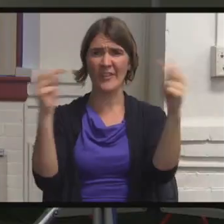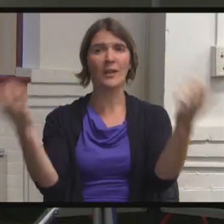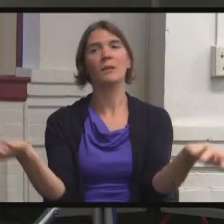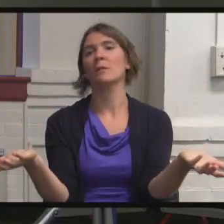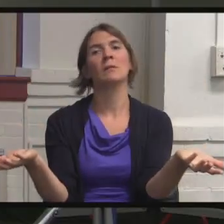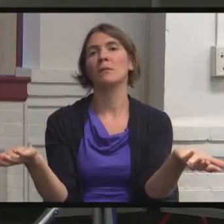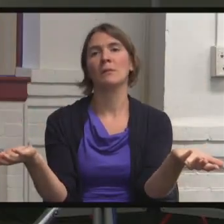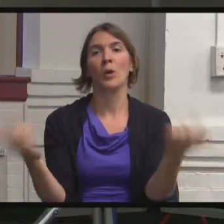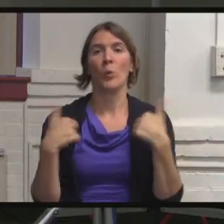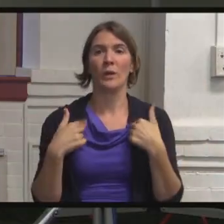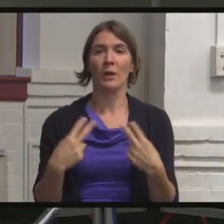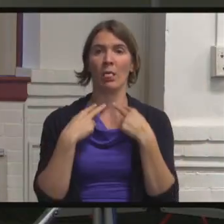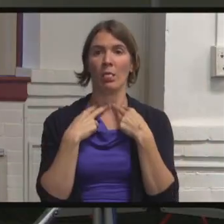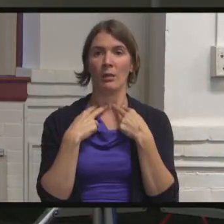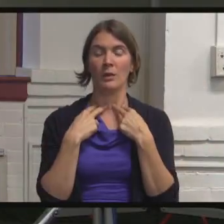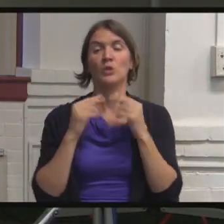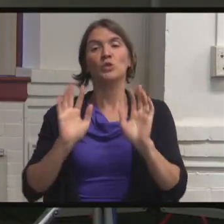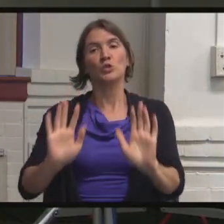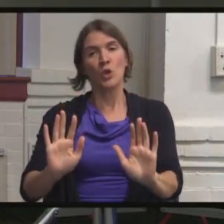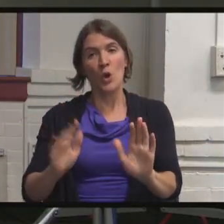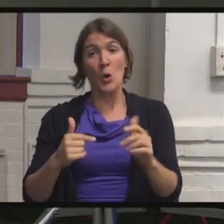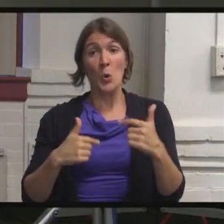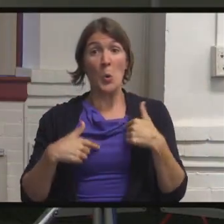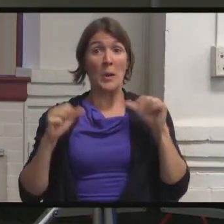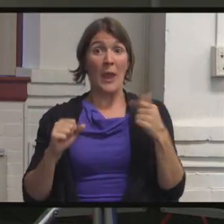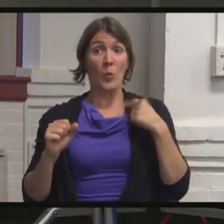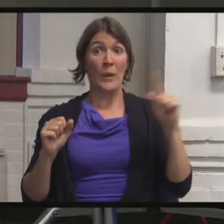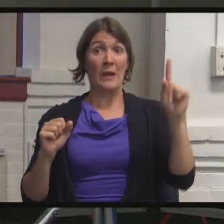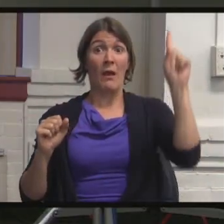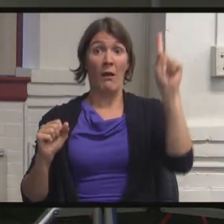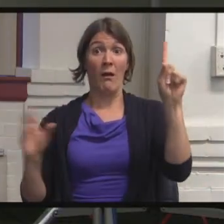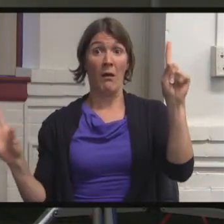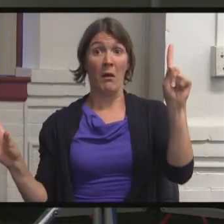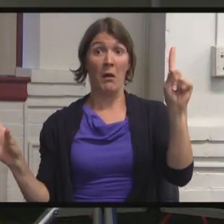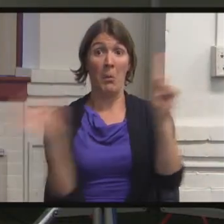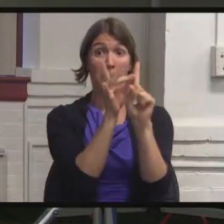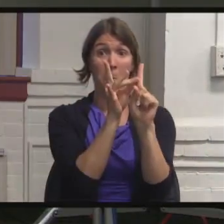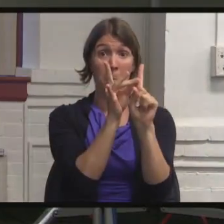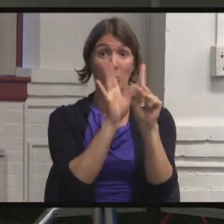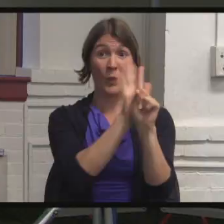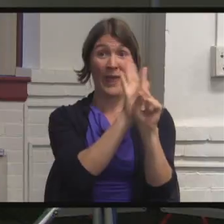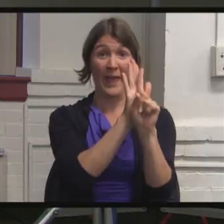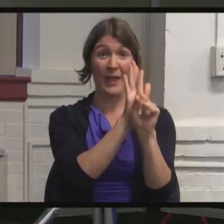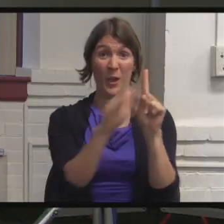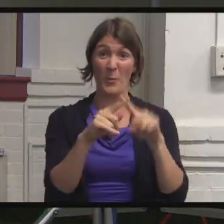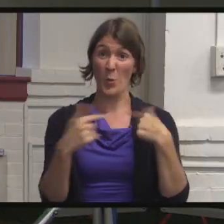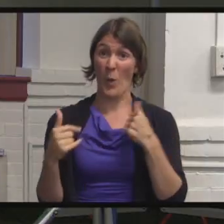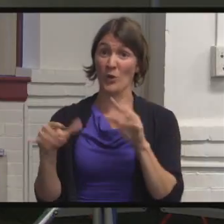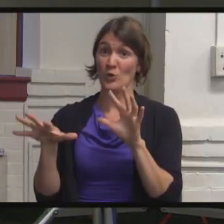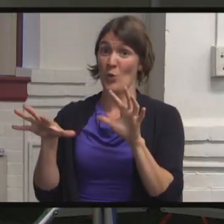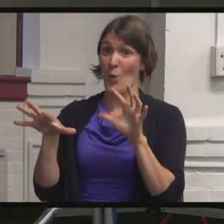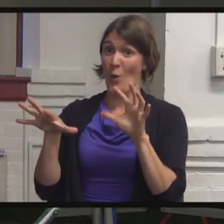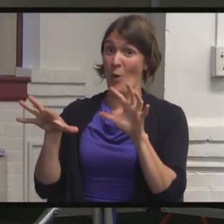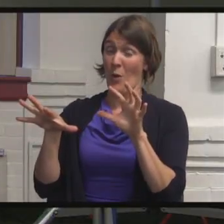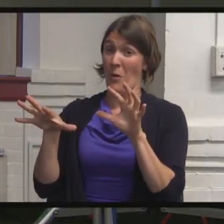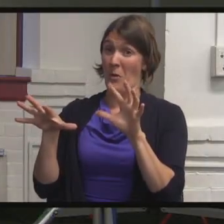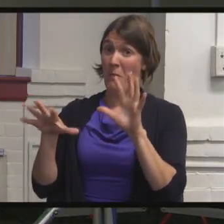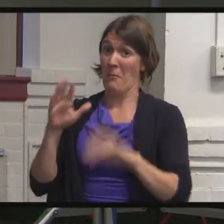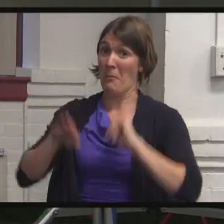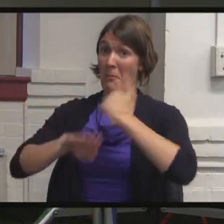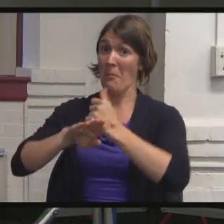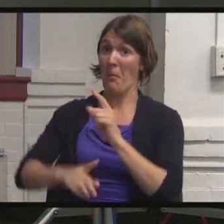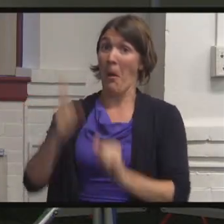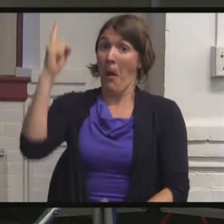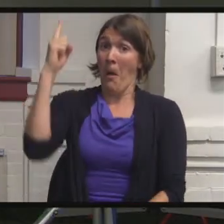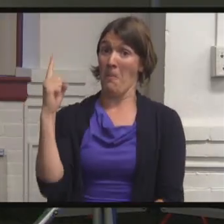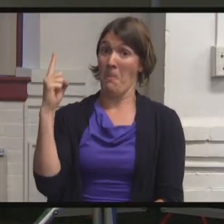territory. So the question for me is, why would we want to host a facility such as this when